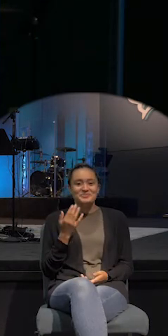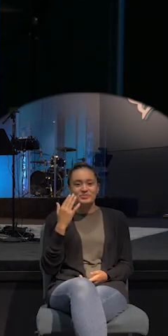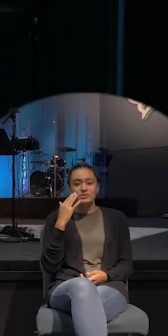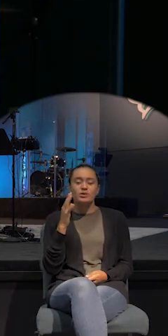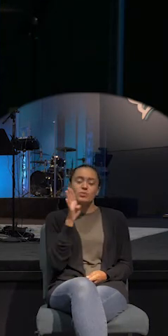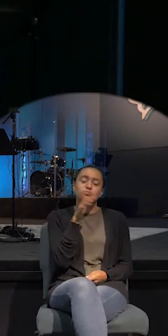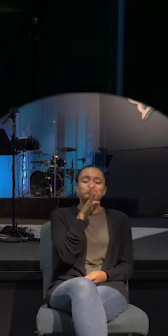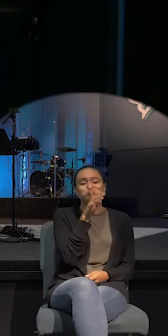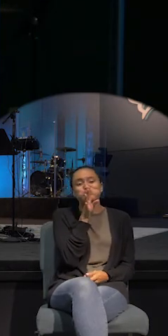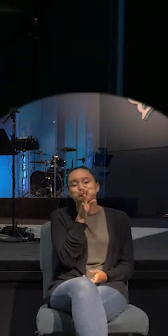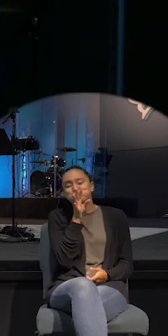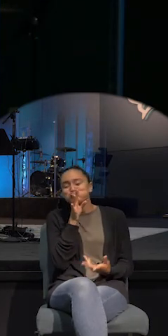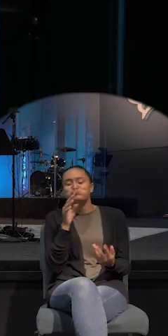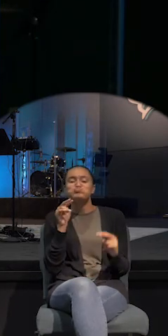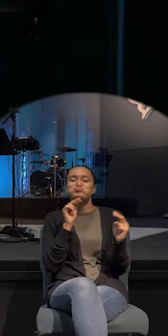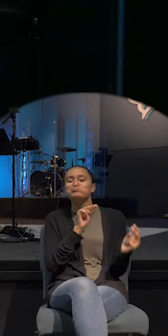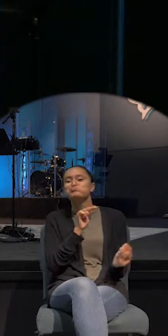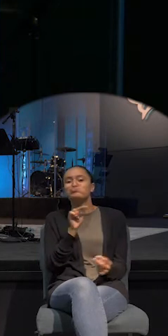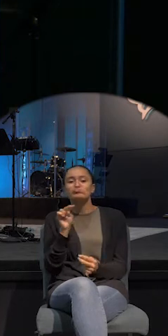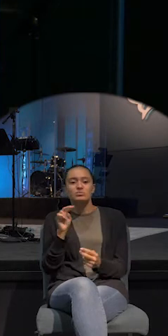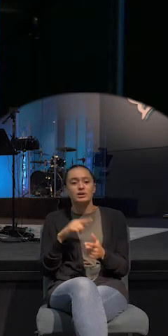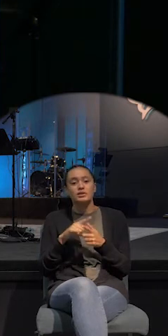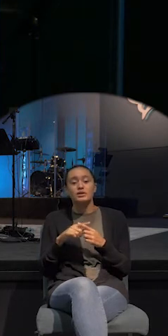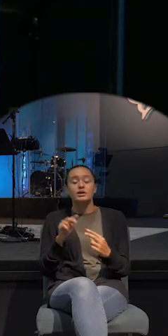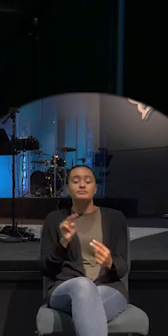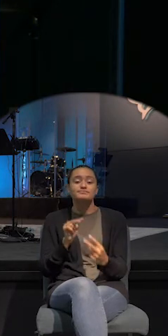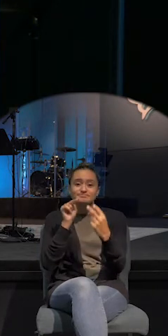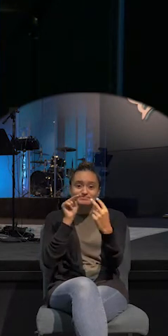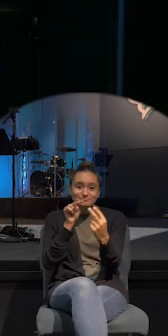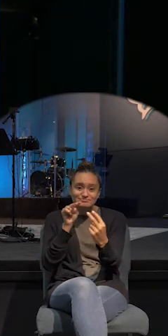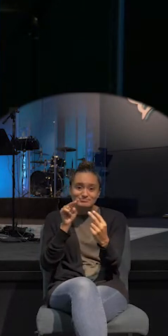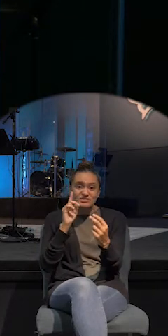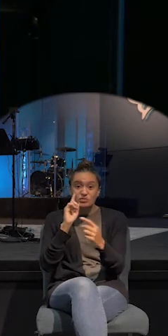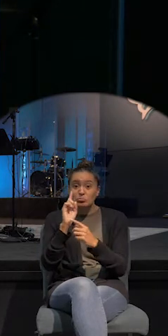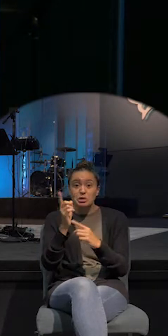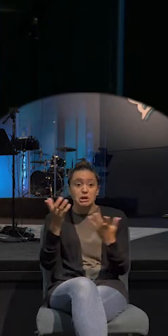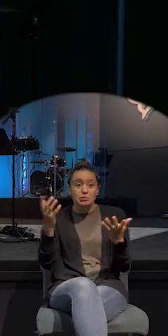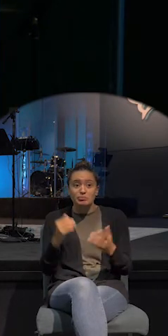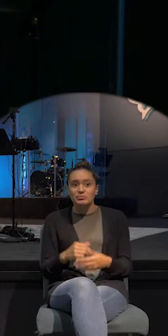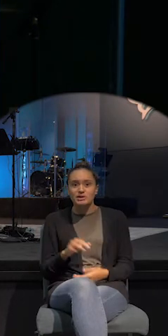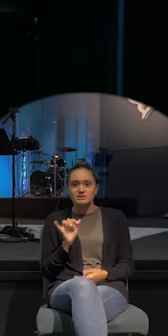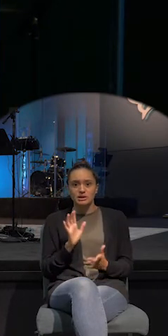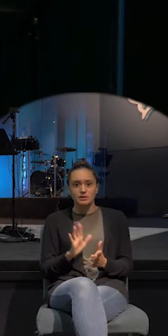he'll be talking, and then he just rests on you for a minute, and it's like